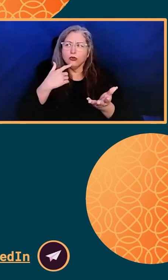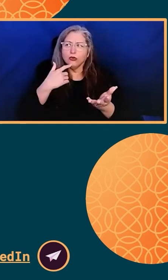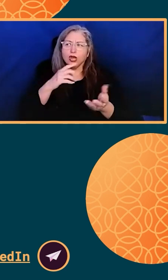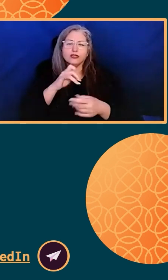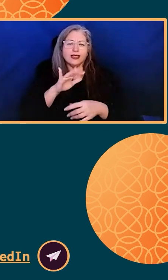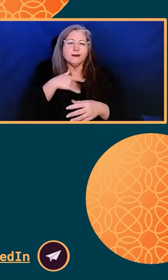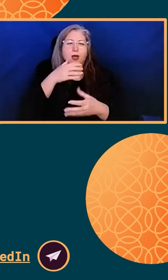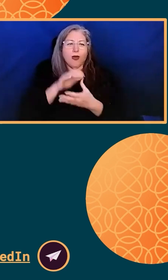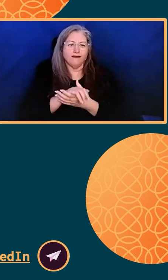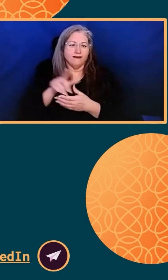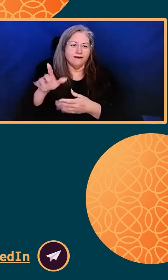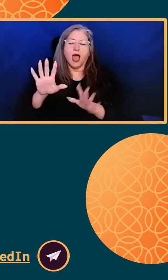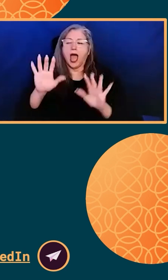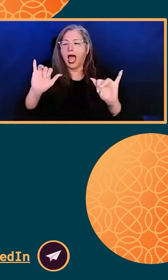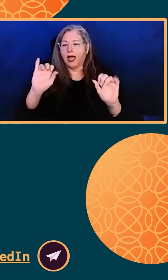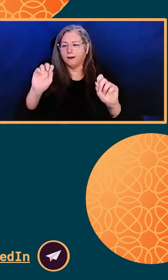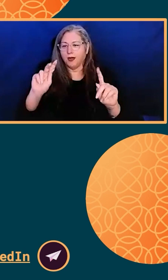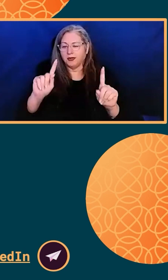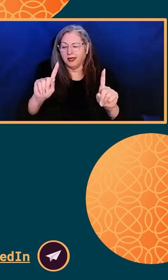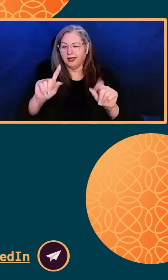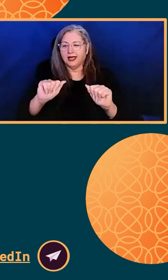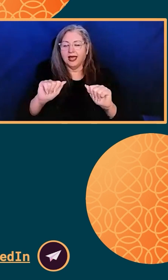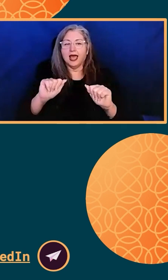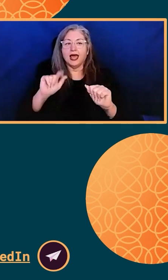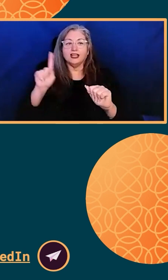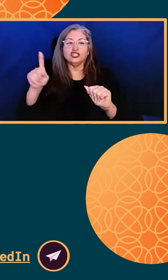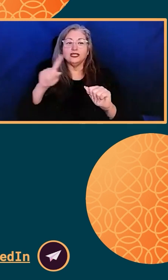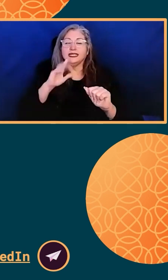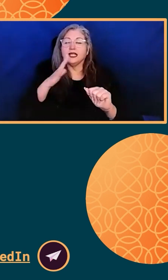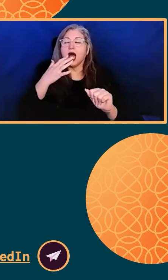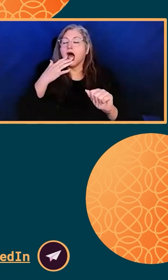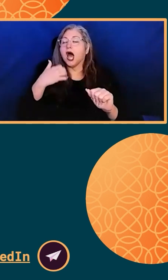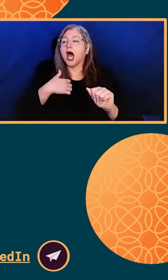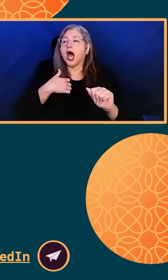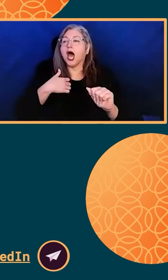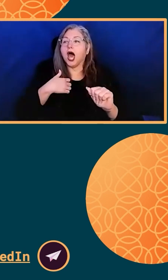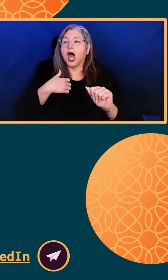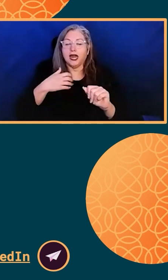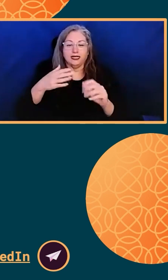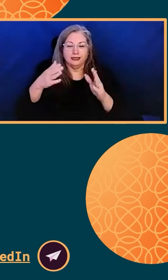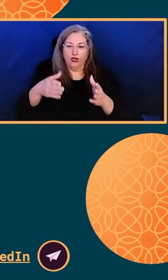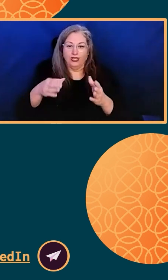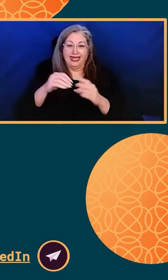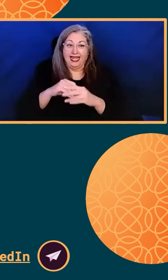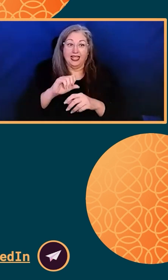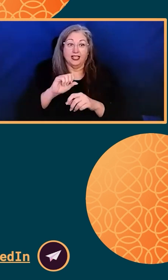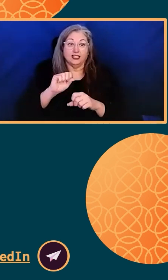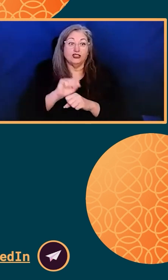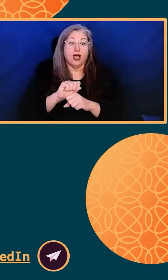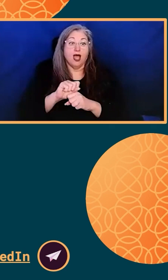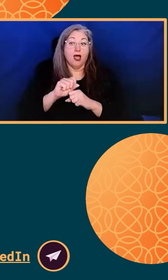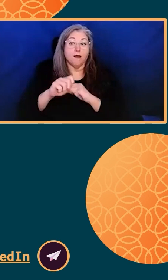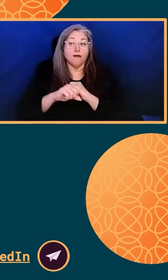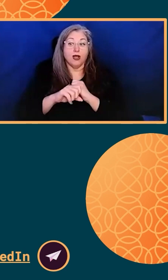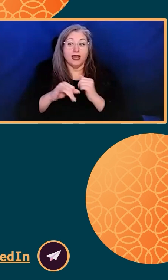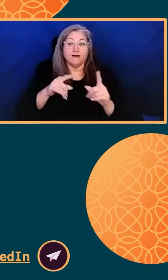Crystal is my wife. Yes, and is the hottest commodity now on the job market right now. So